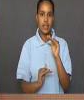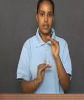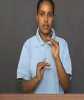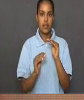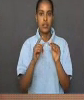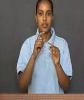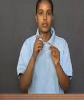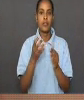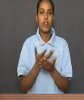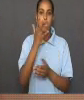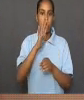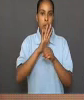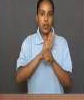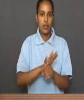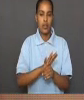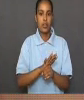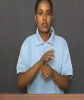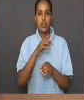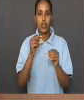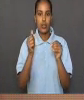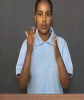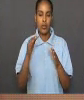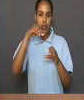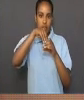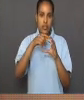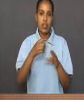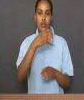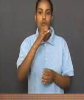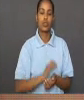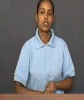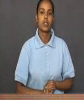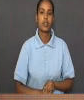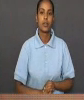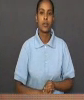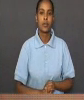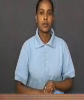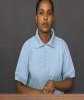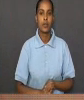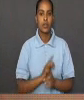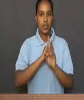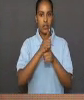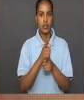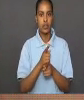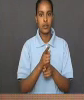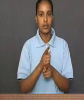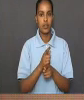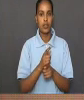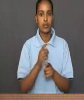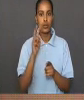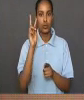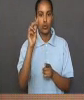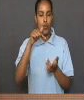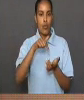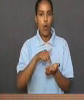the vapor pressure of the solvent in the solution. The answer is